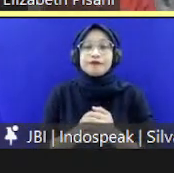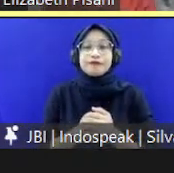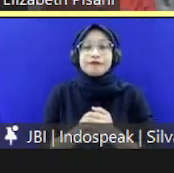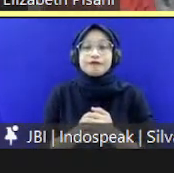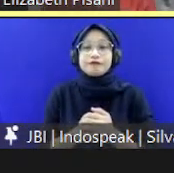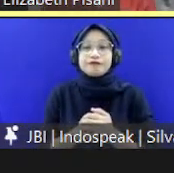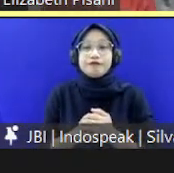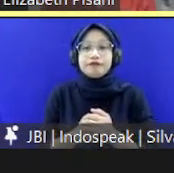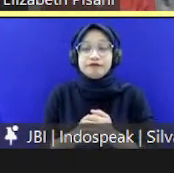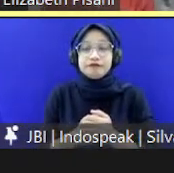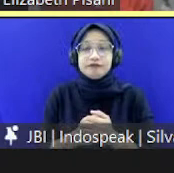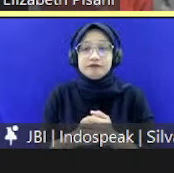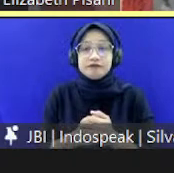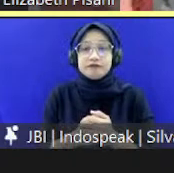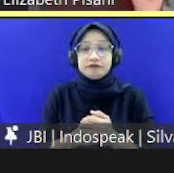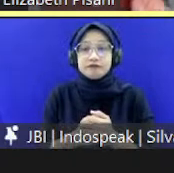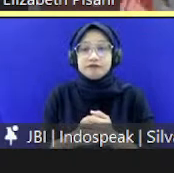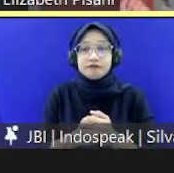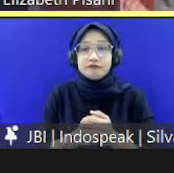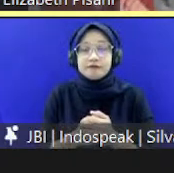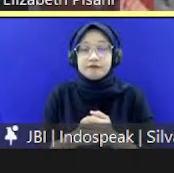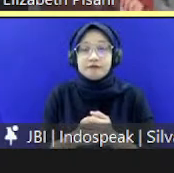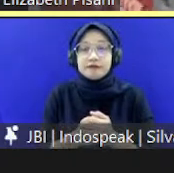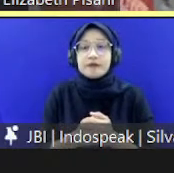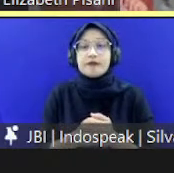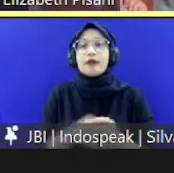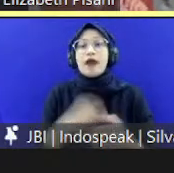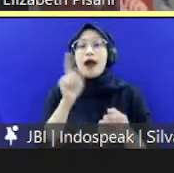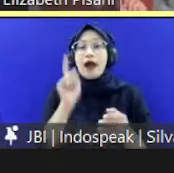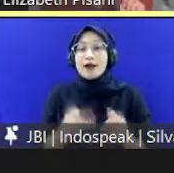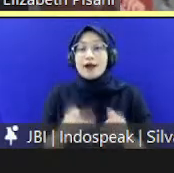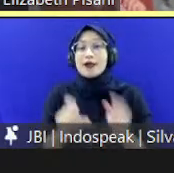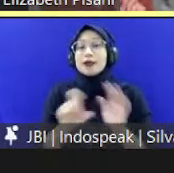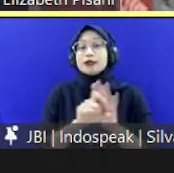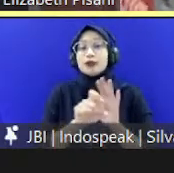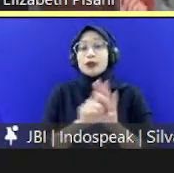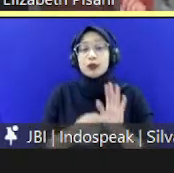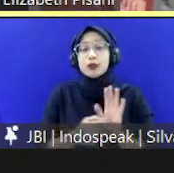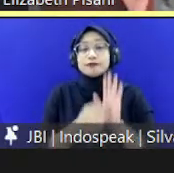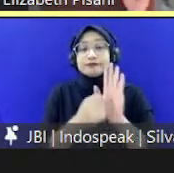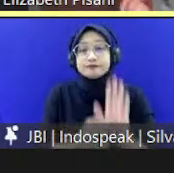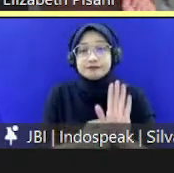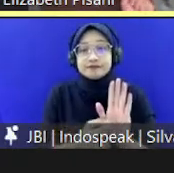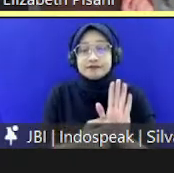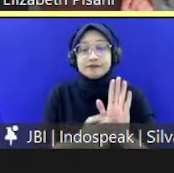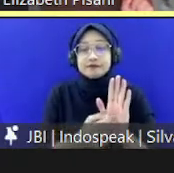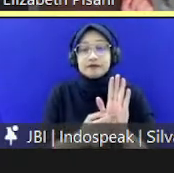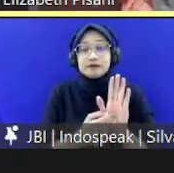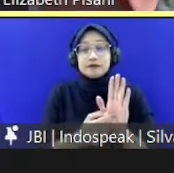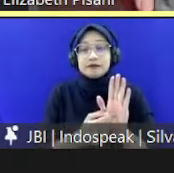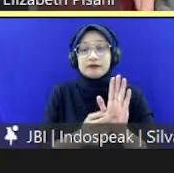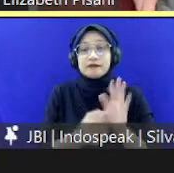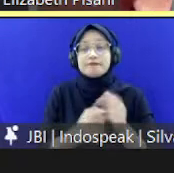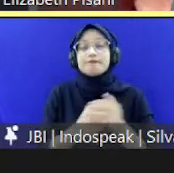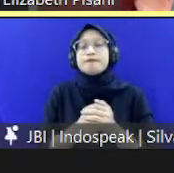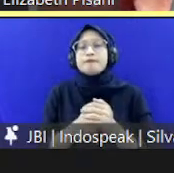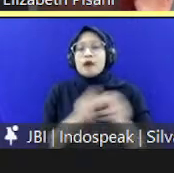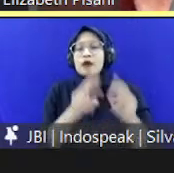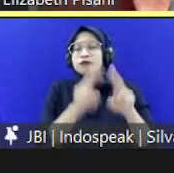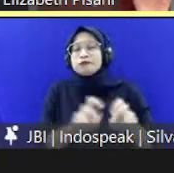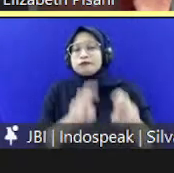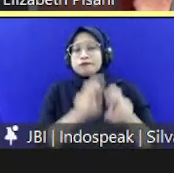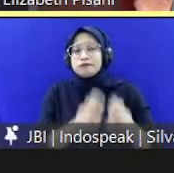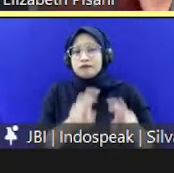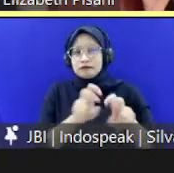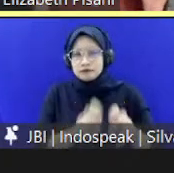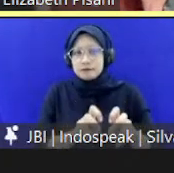public disclosure, I think this is almost a record time for research. And what we find is,